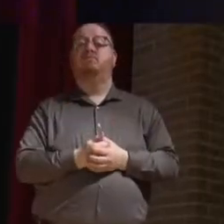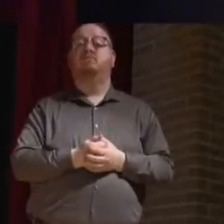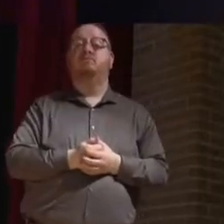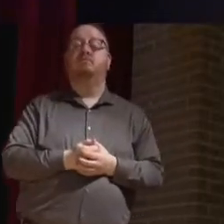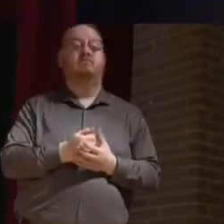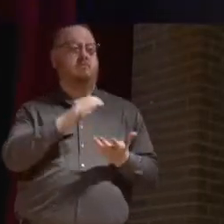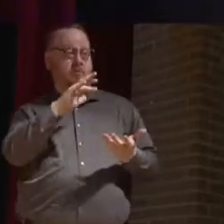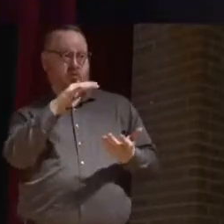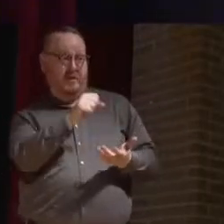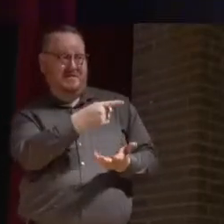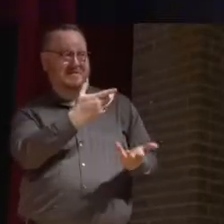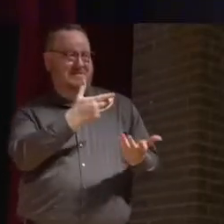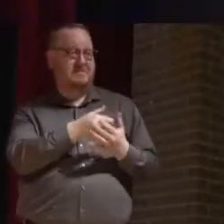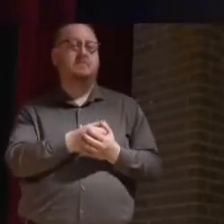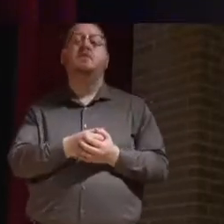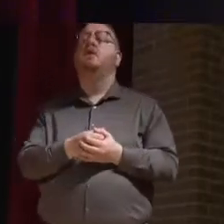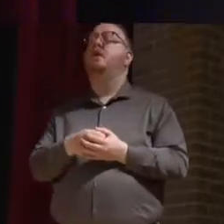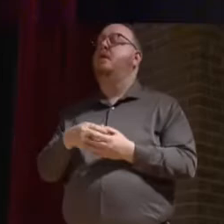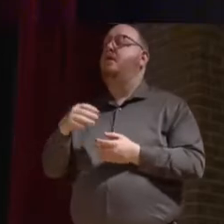Chris? Yeah,